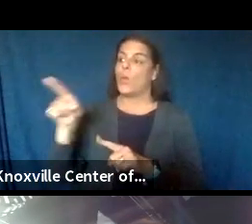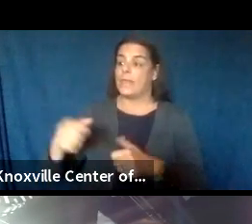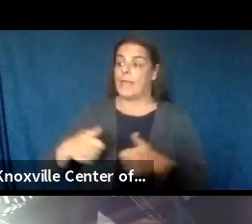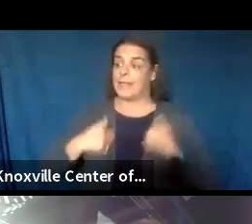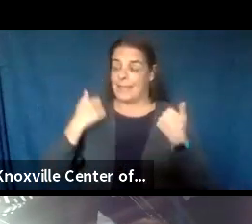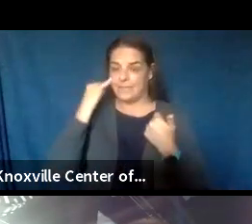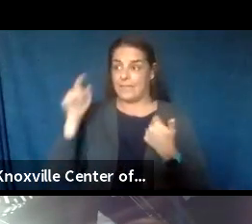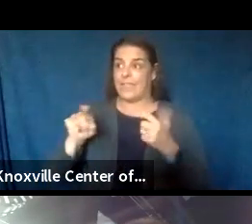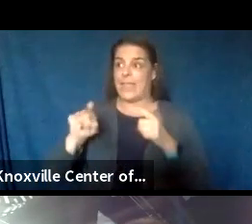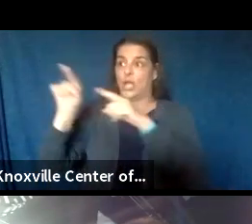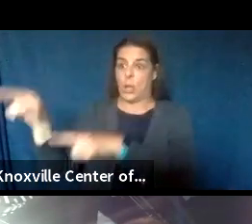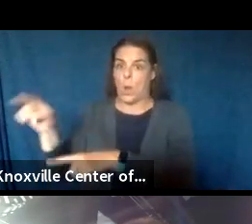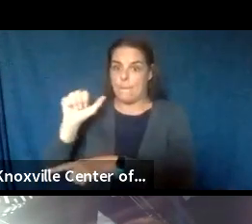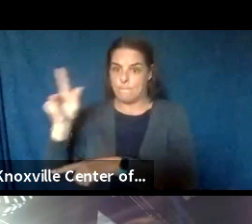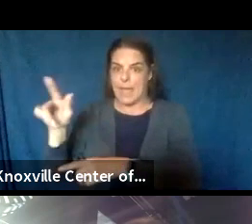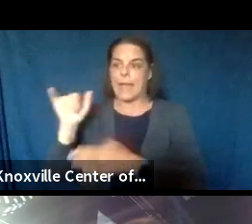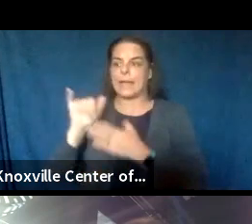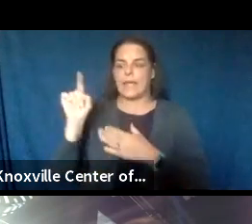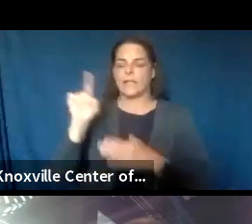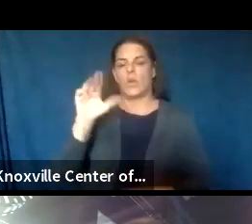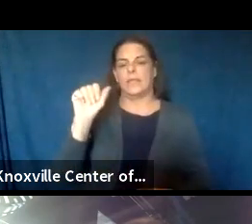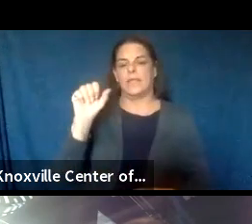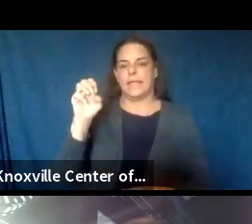where their case counts.